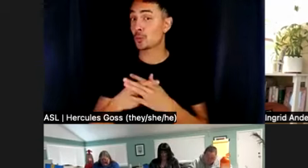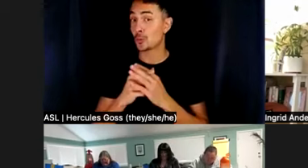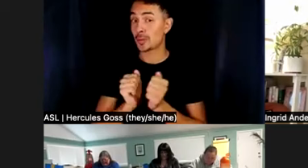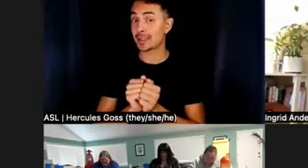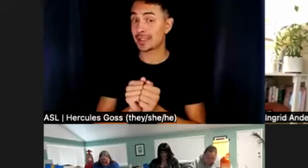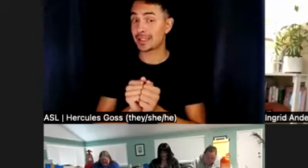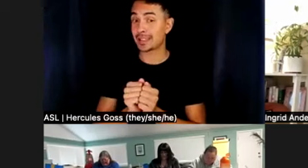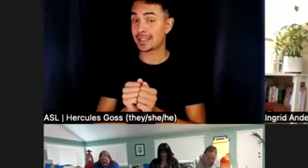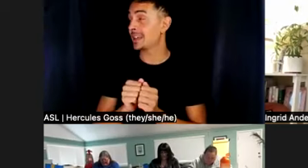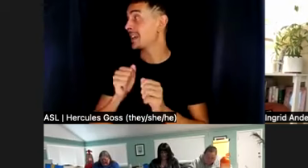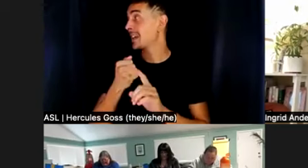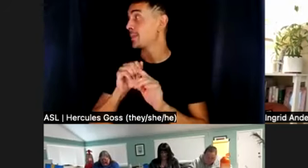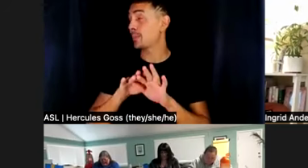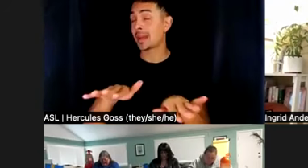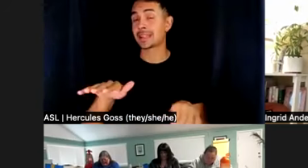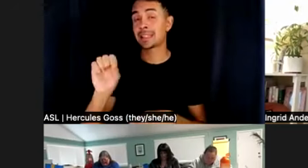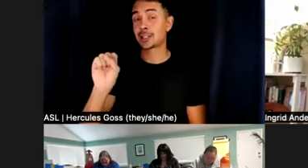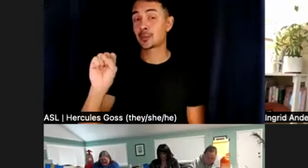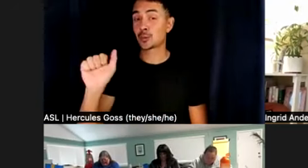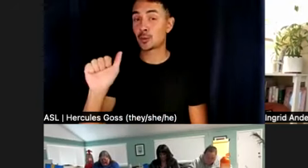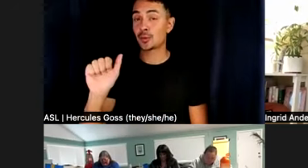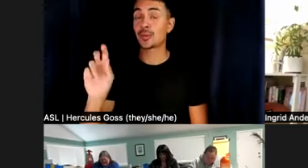the impact of sexual assault victimization.